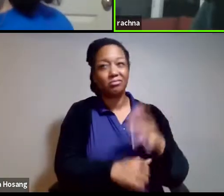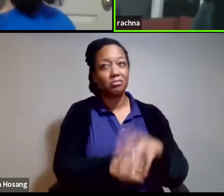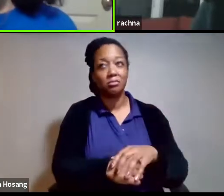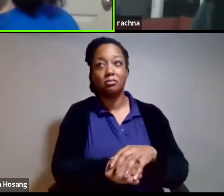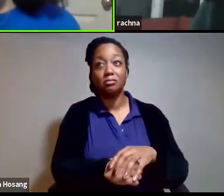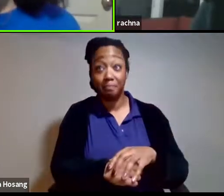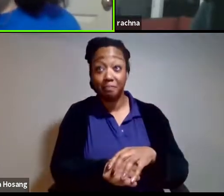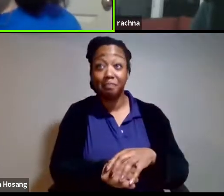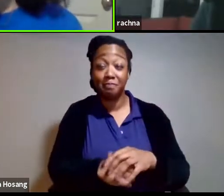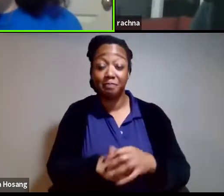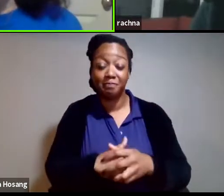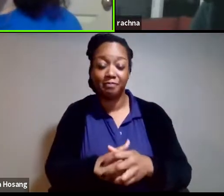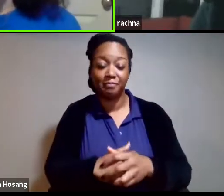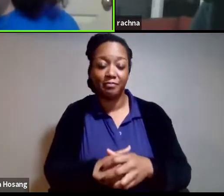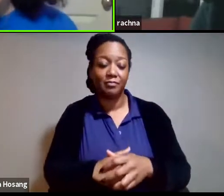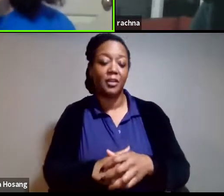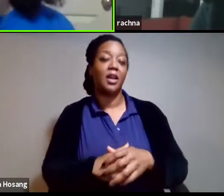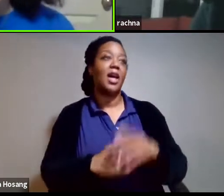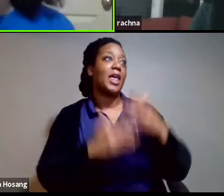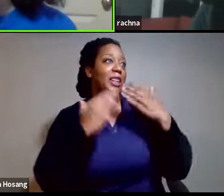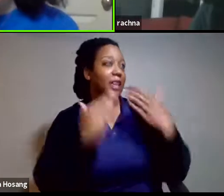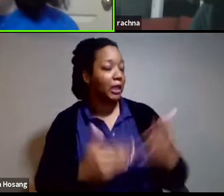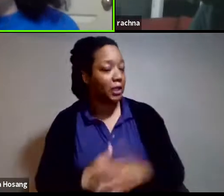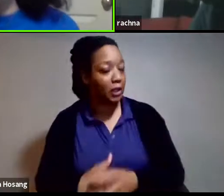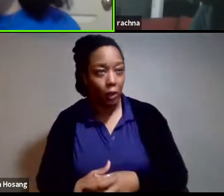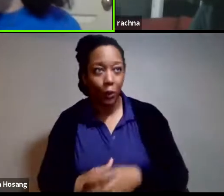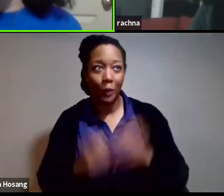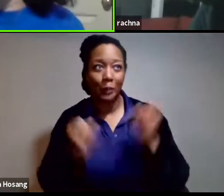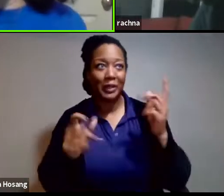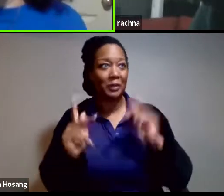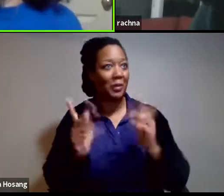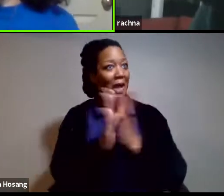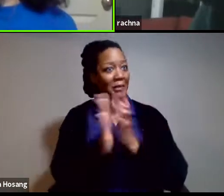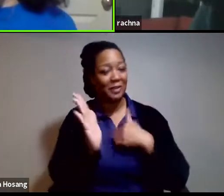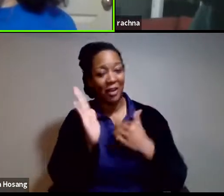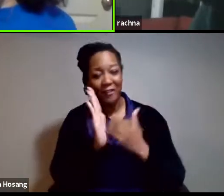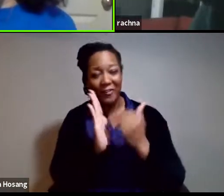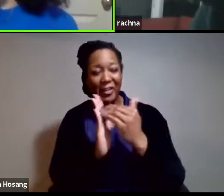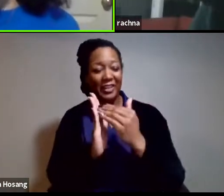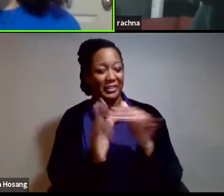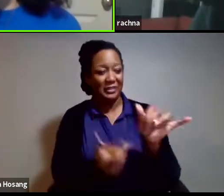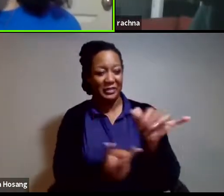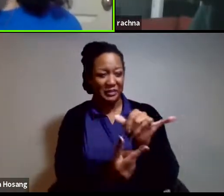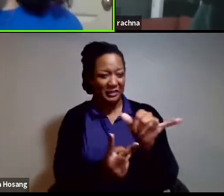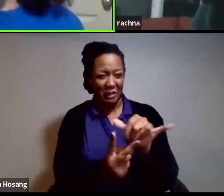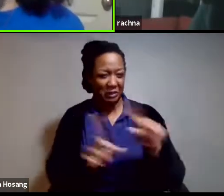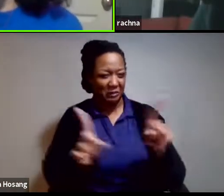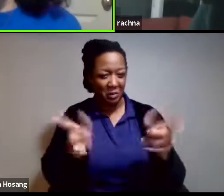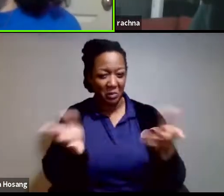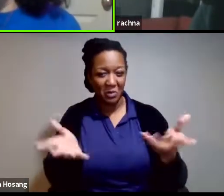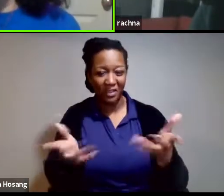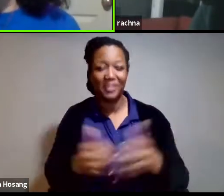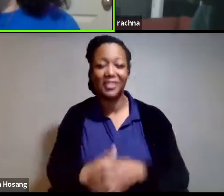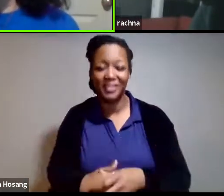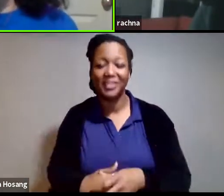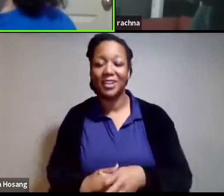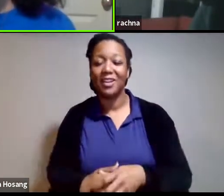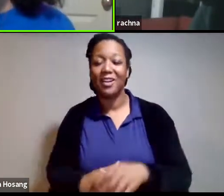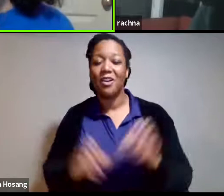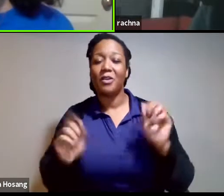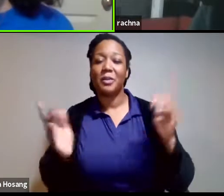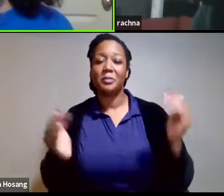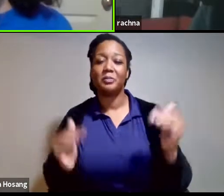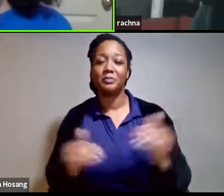Thank you. That is something that I'm asked frequently as well. Let's see. While we're on the topic of